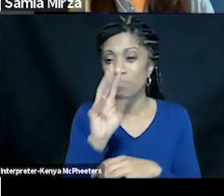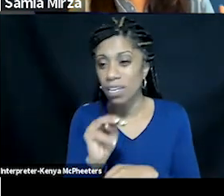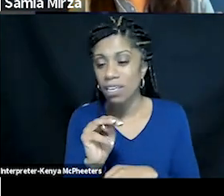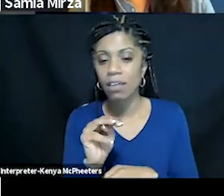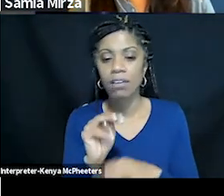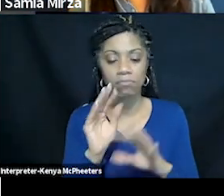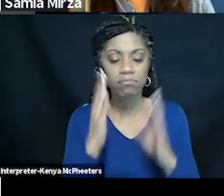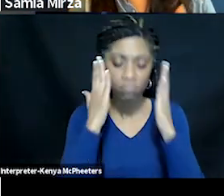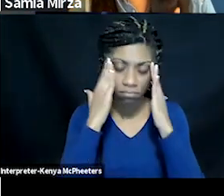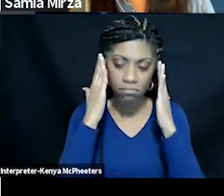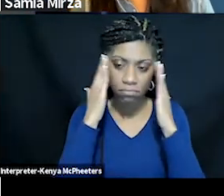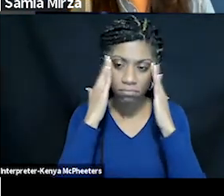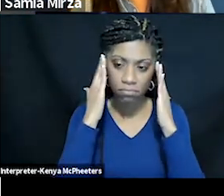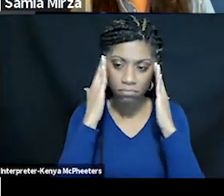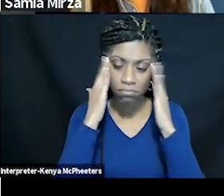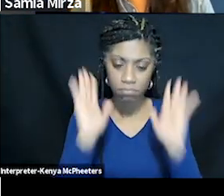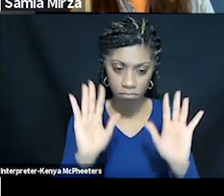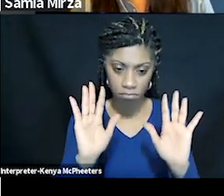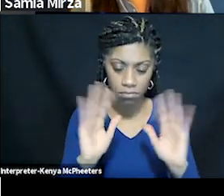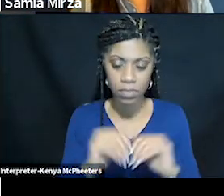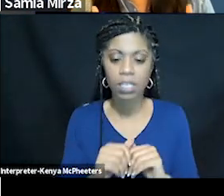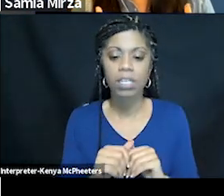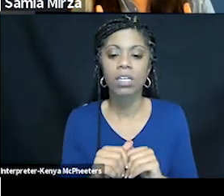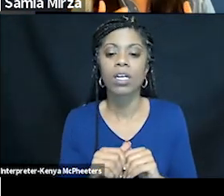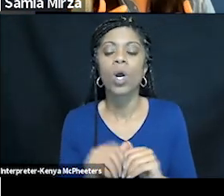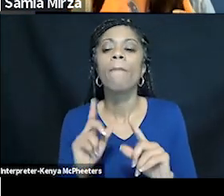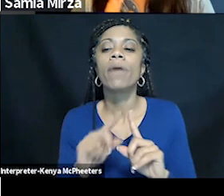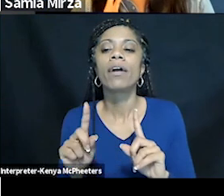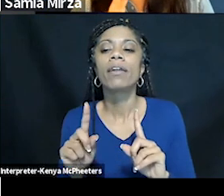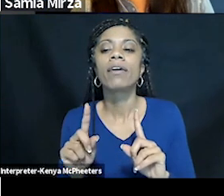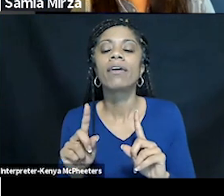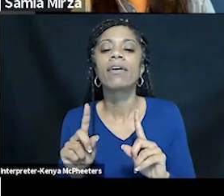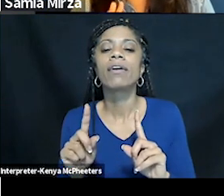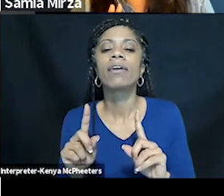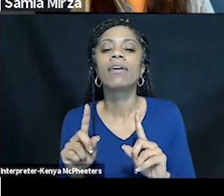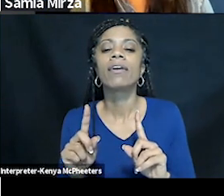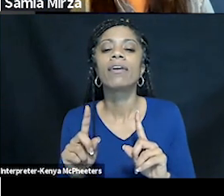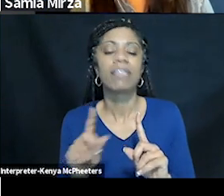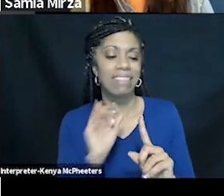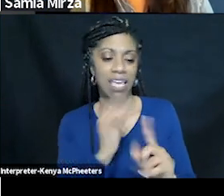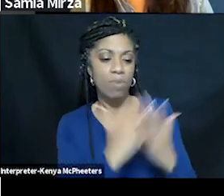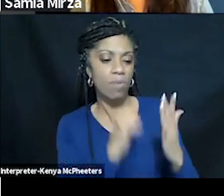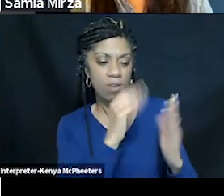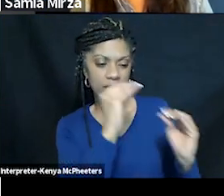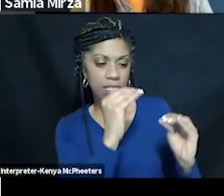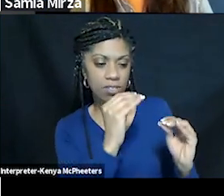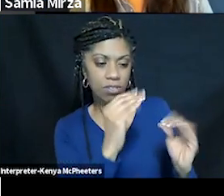all of your comms work. So that's not what we're trying to teach you. What we're saying is be an expert in the issues and